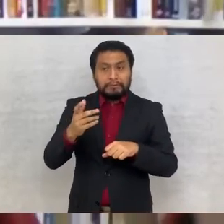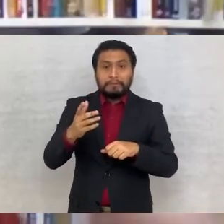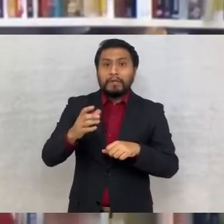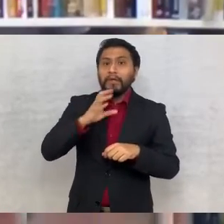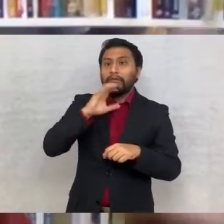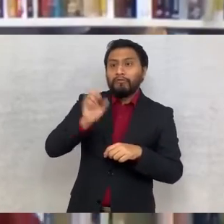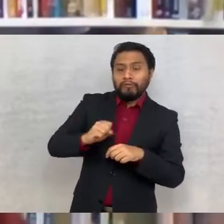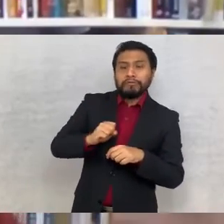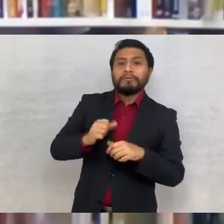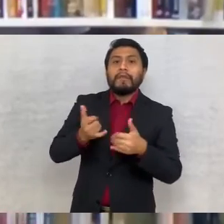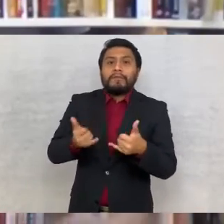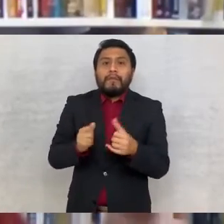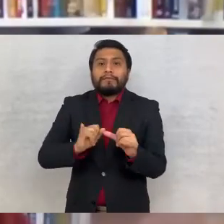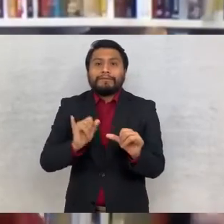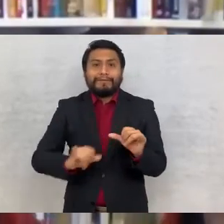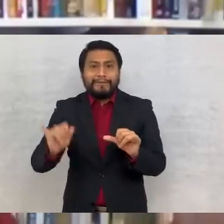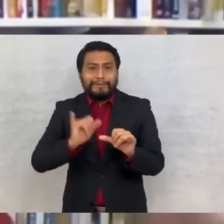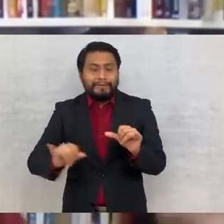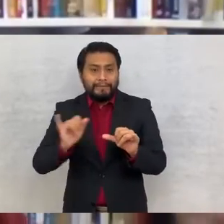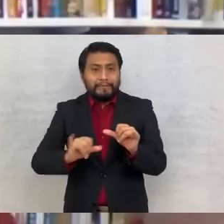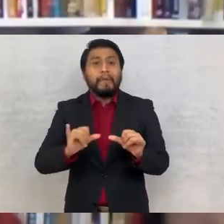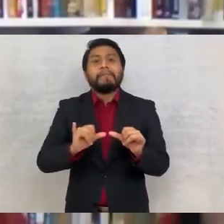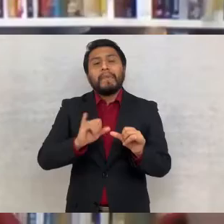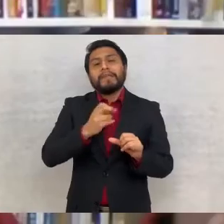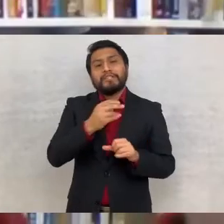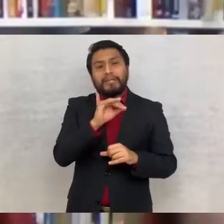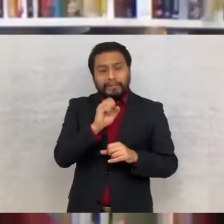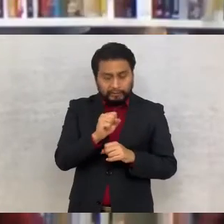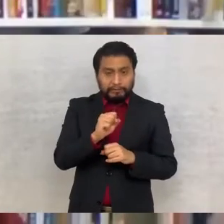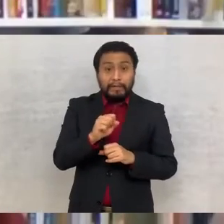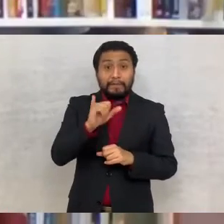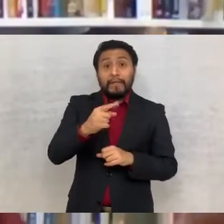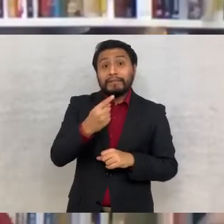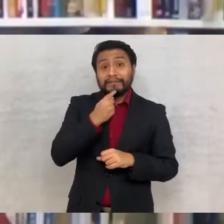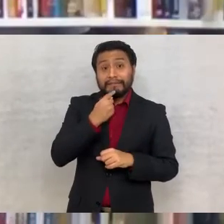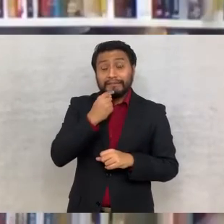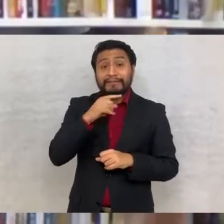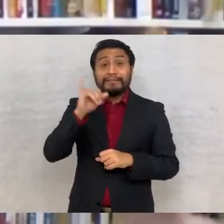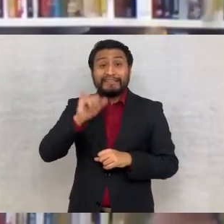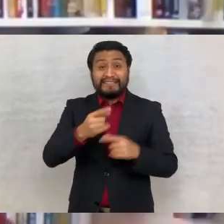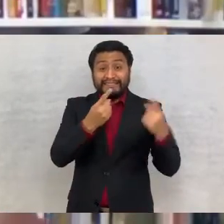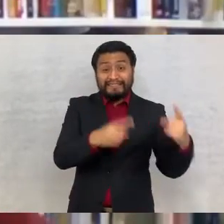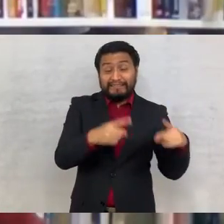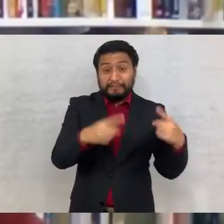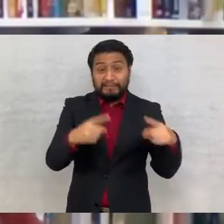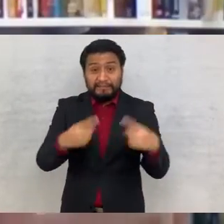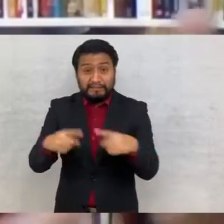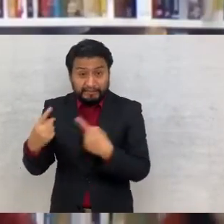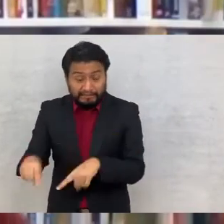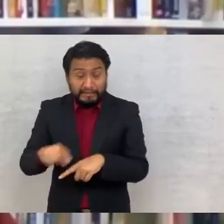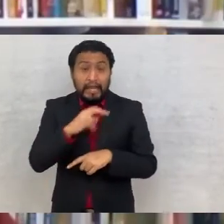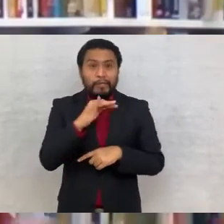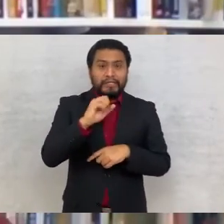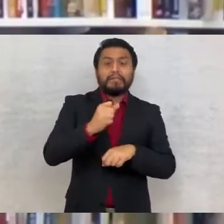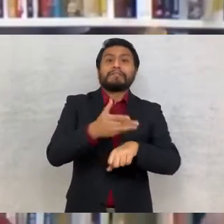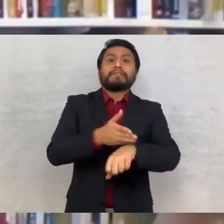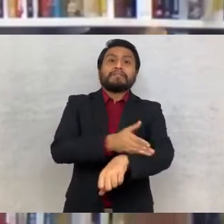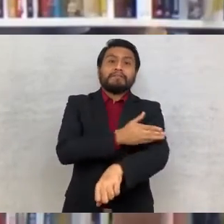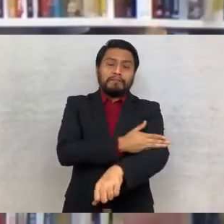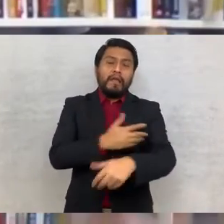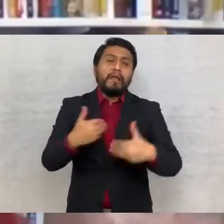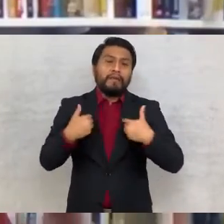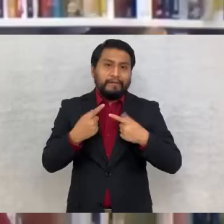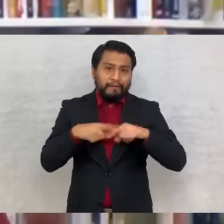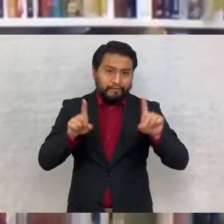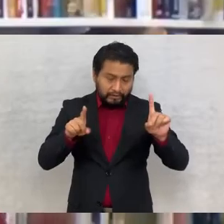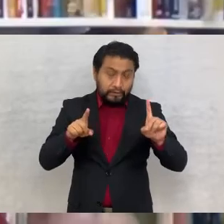and the old within the same format, which in this case would be eugenics. That is to say, those key events and the answers that